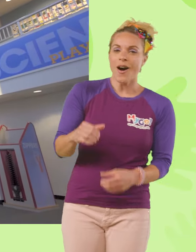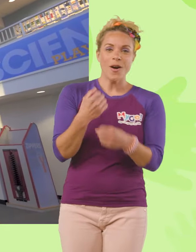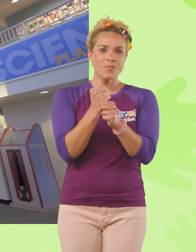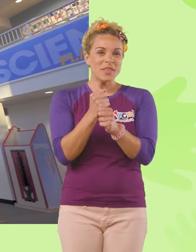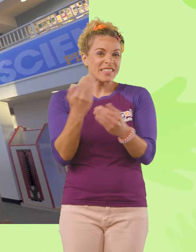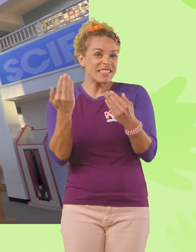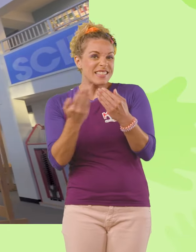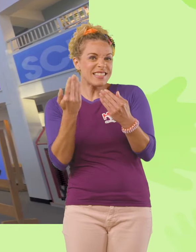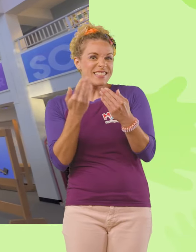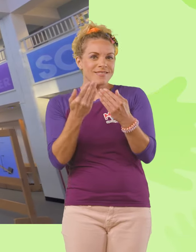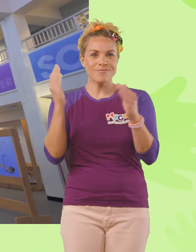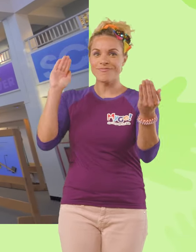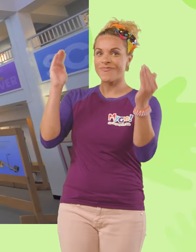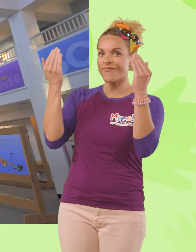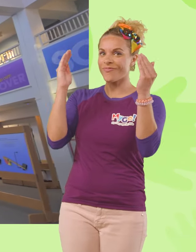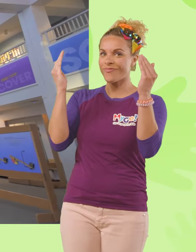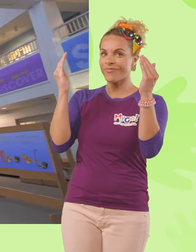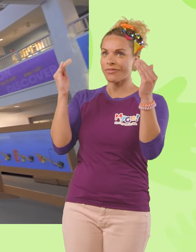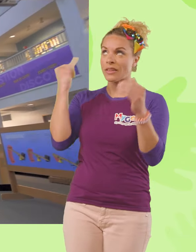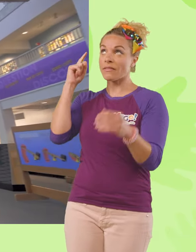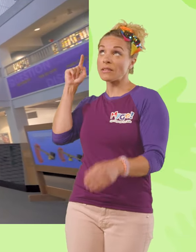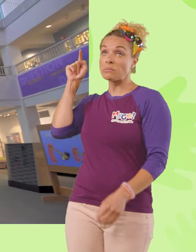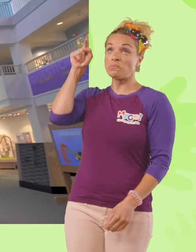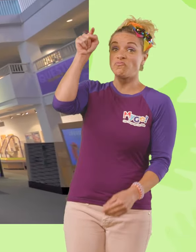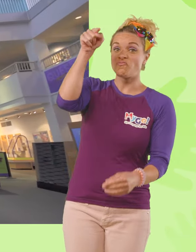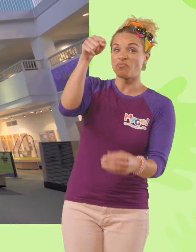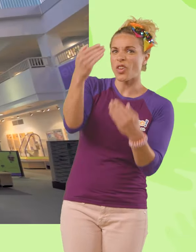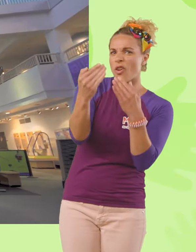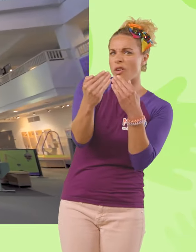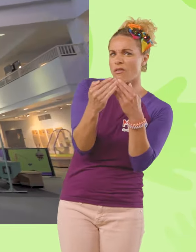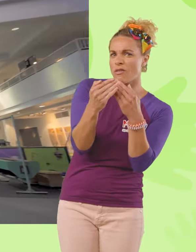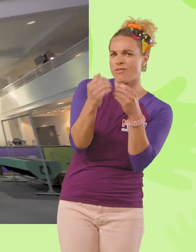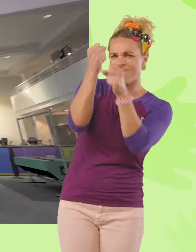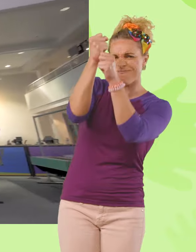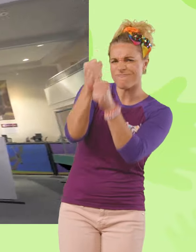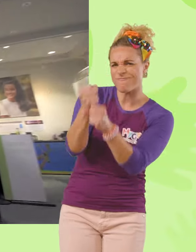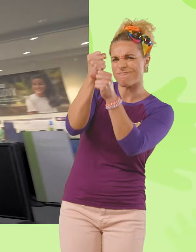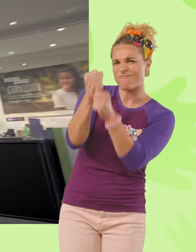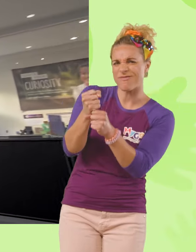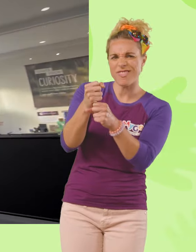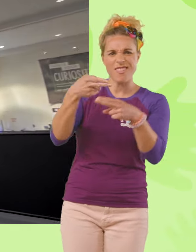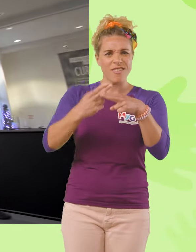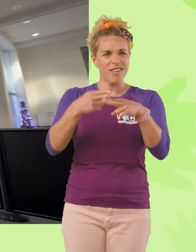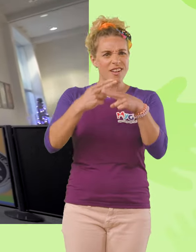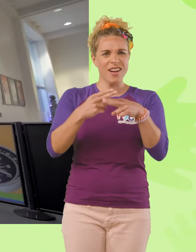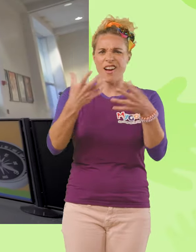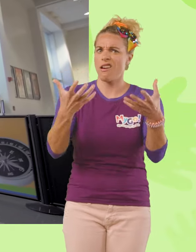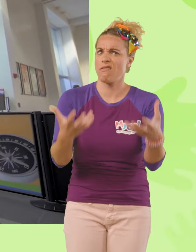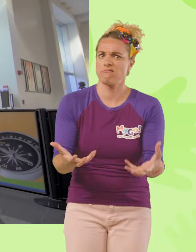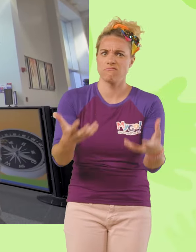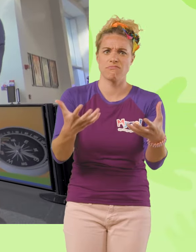it really easy compared to lift up this weight, compared to pull